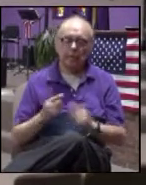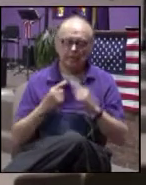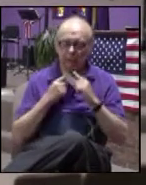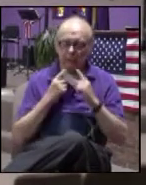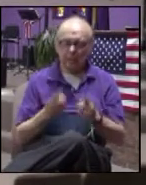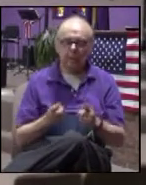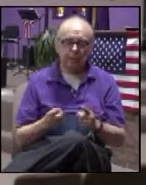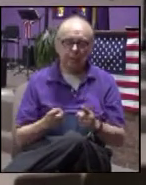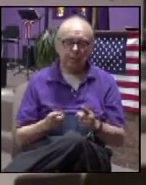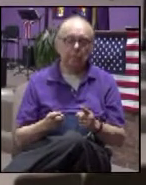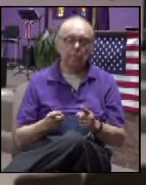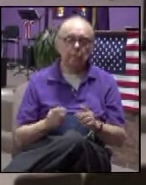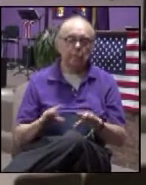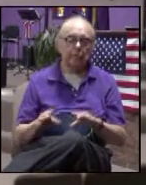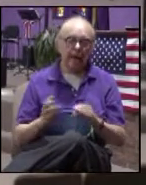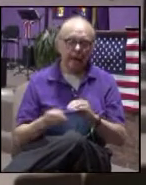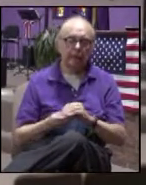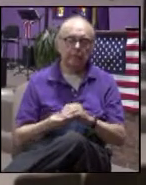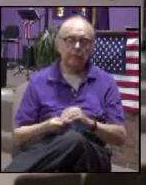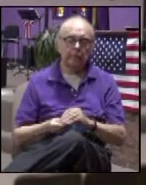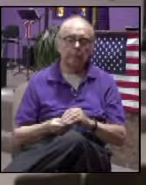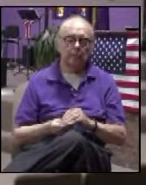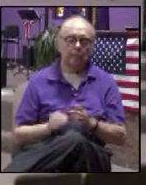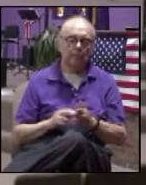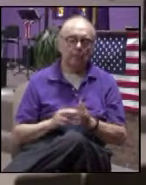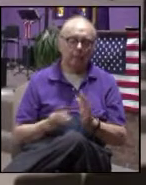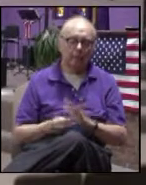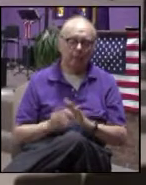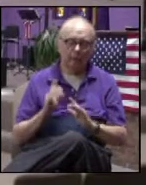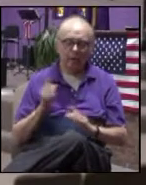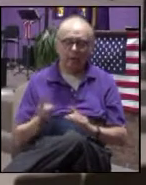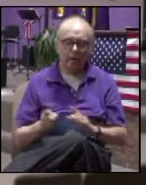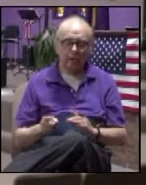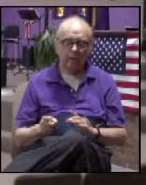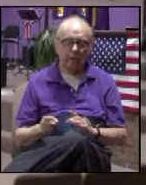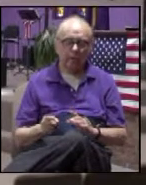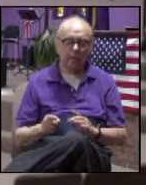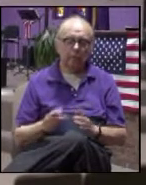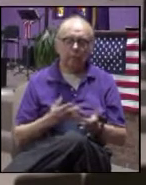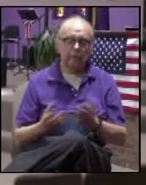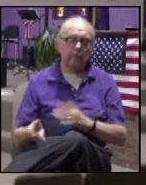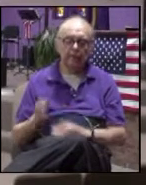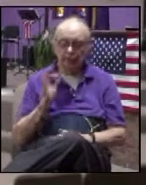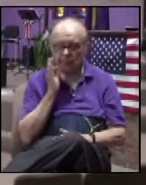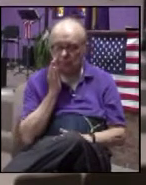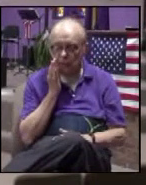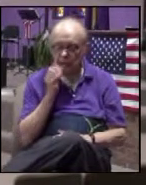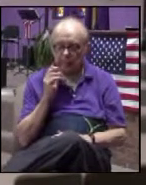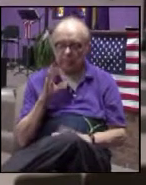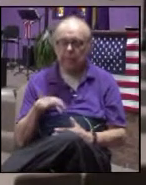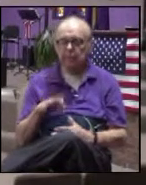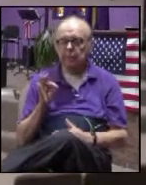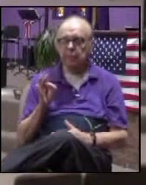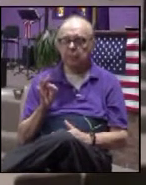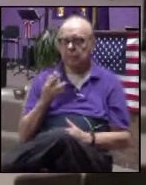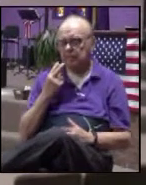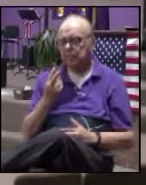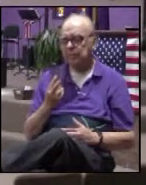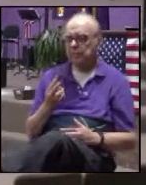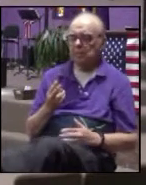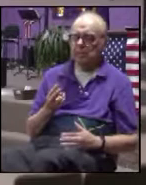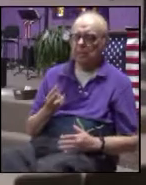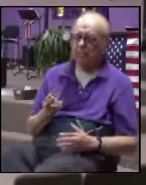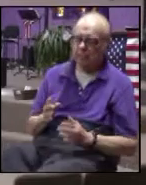spiritually reproduce. And that means that you're going to bear fruit spiritually. You see,